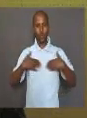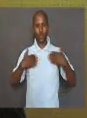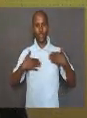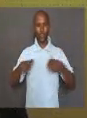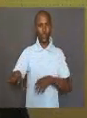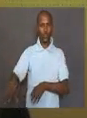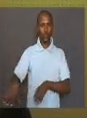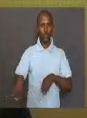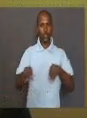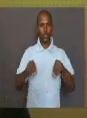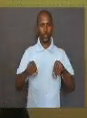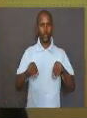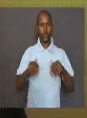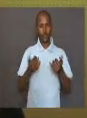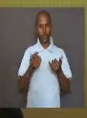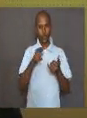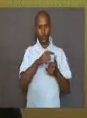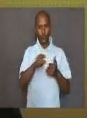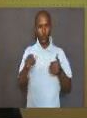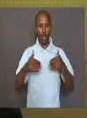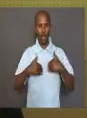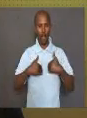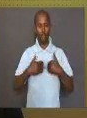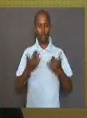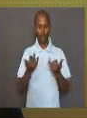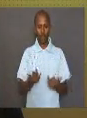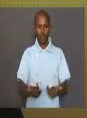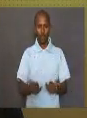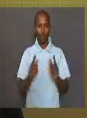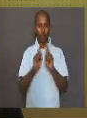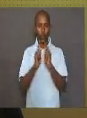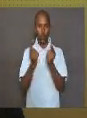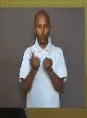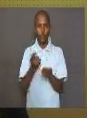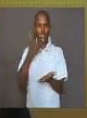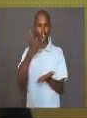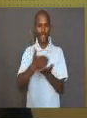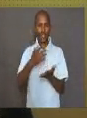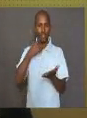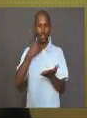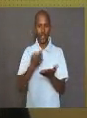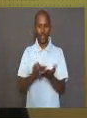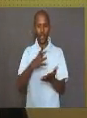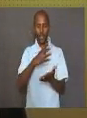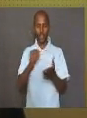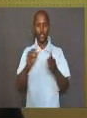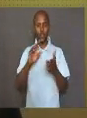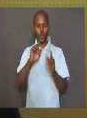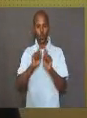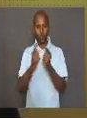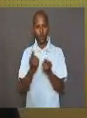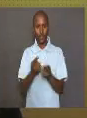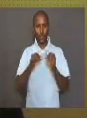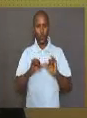Congratulations, students! You have now learned about grouped discrete data and grouped